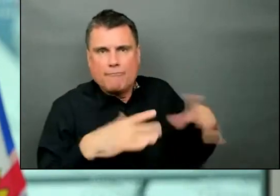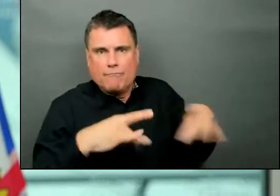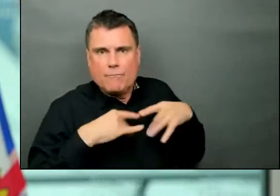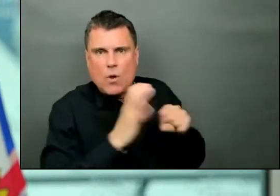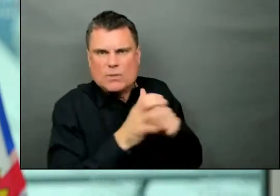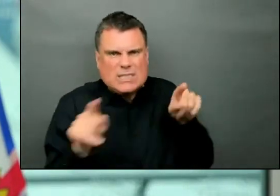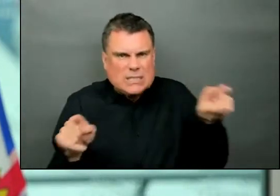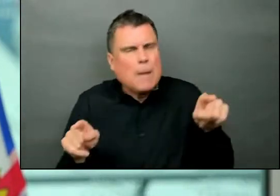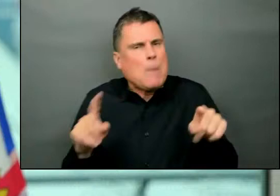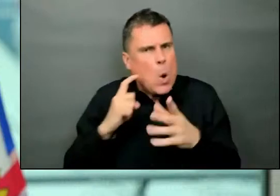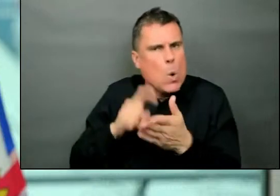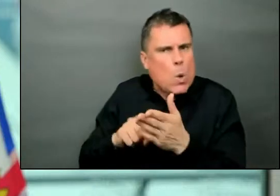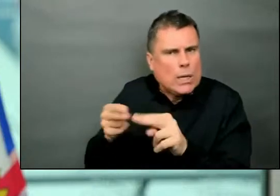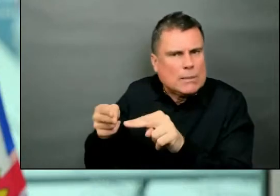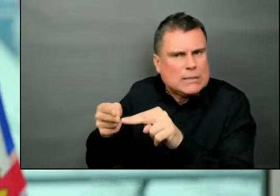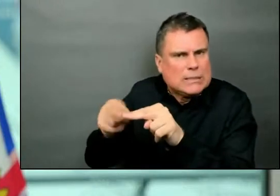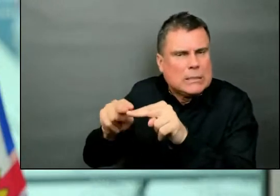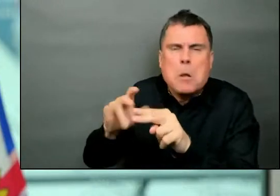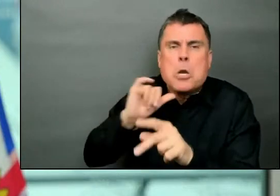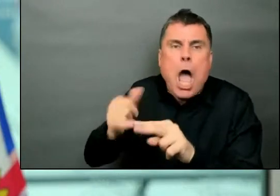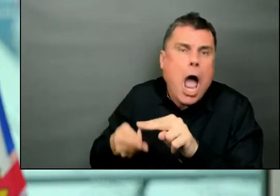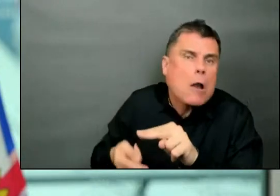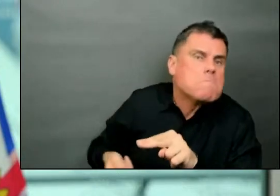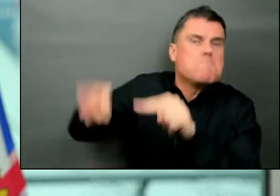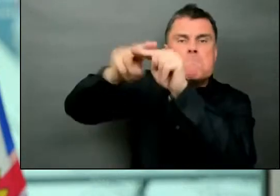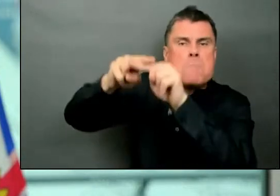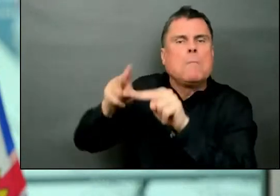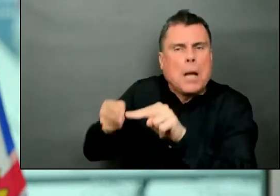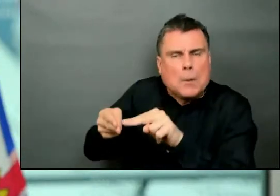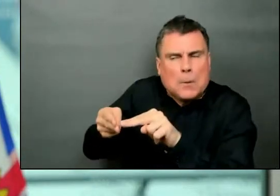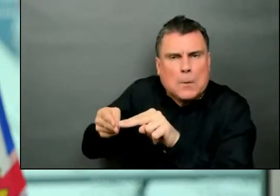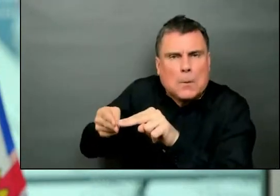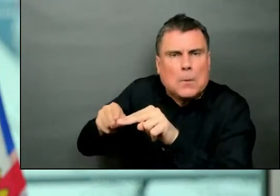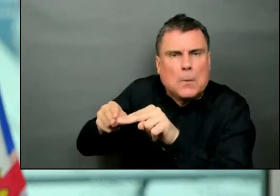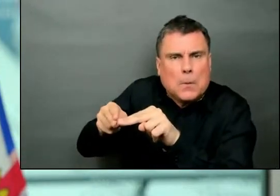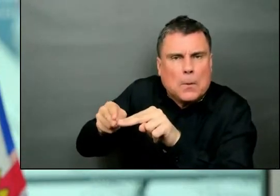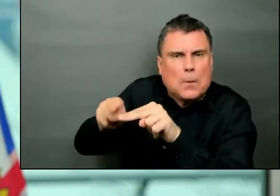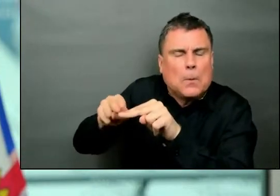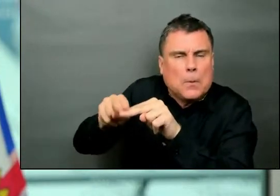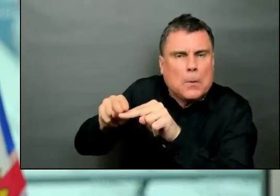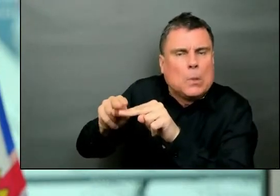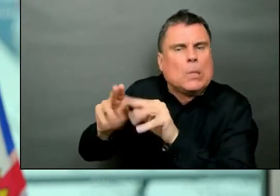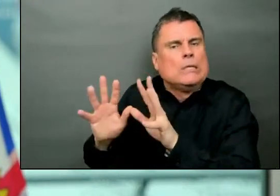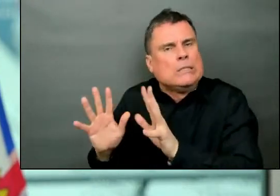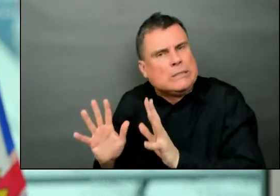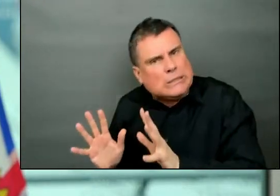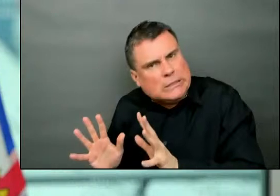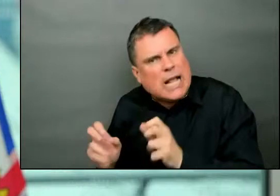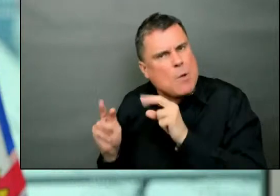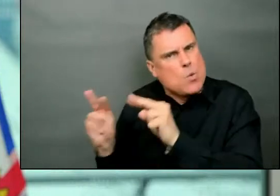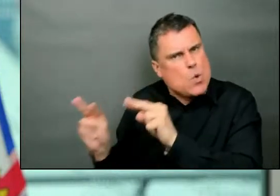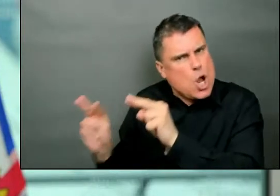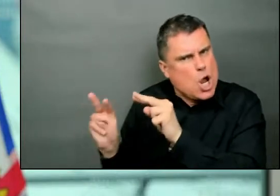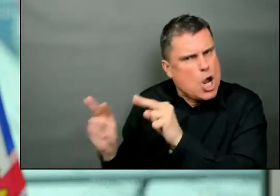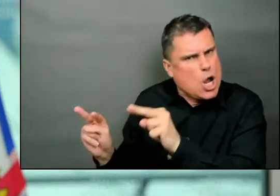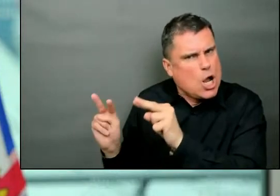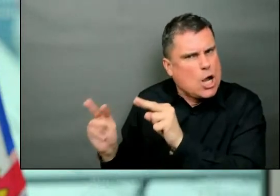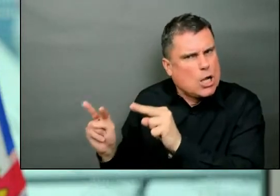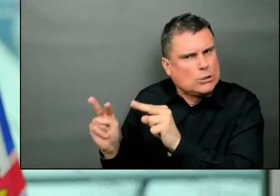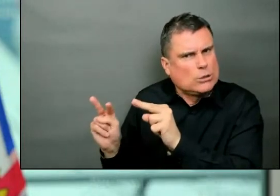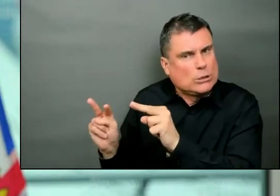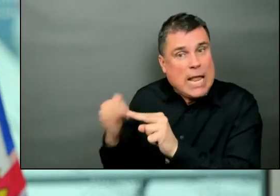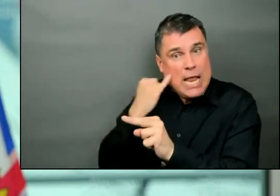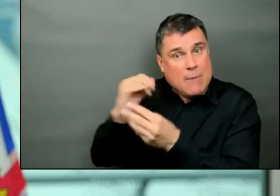not rapidly increasing. So that's important. So we need to have a little bit more stability in that measure. We